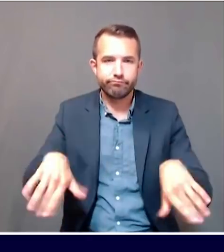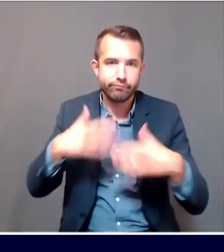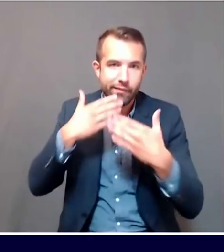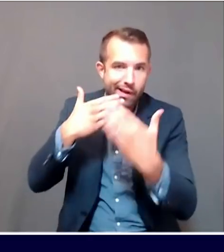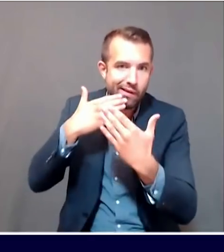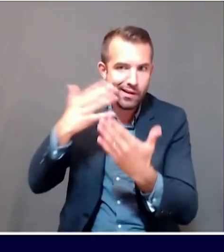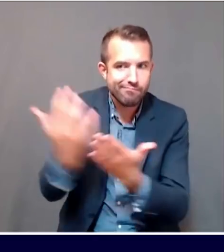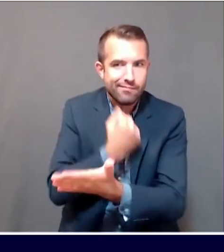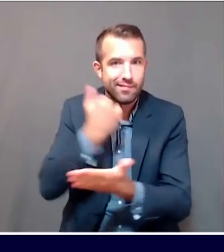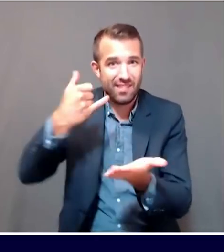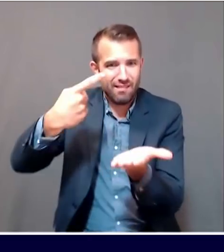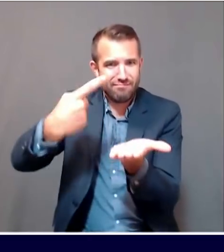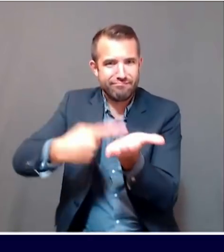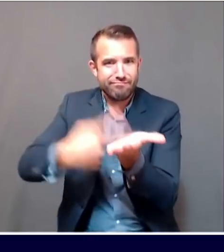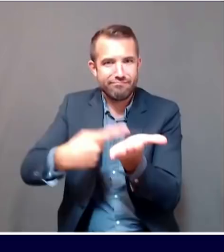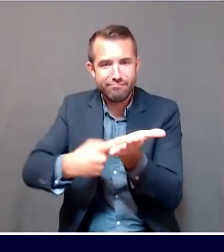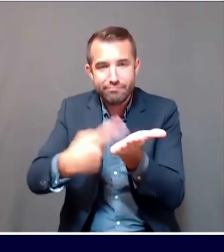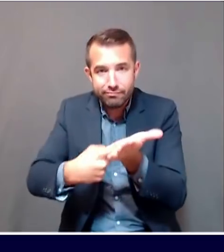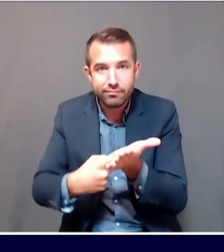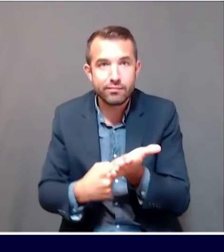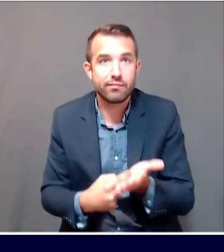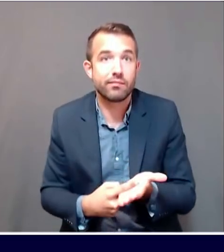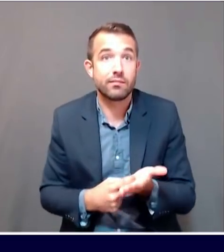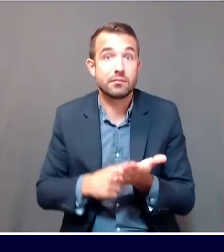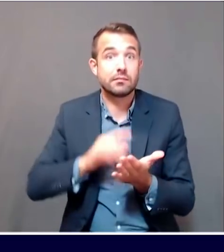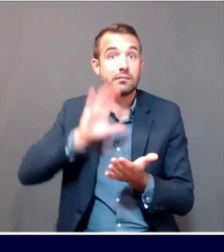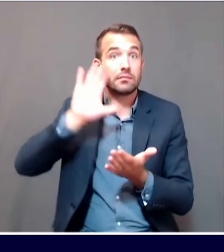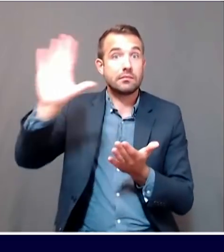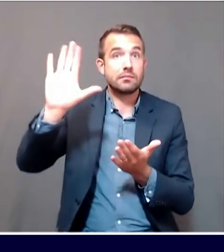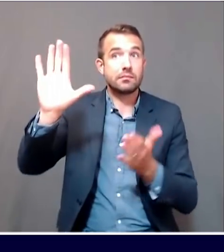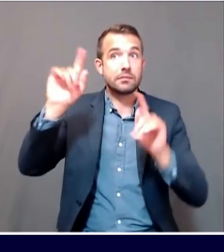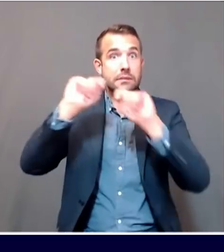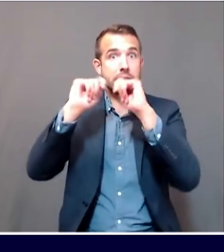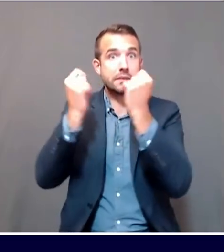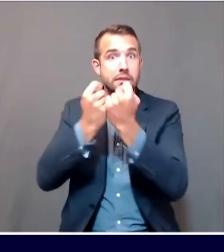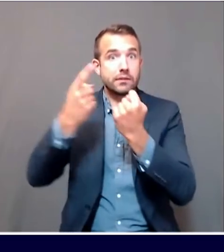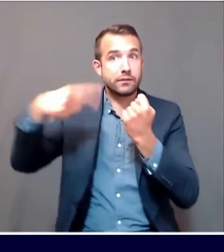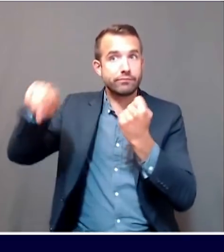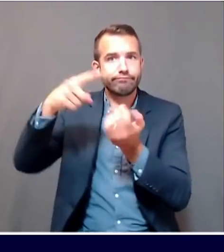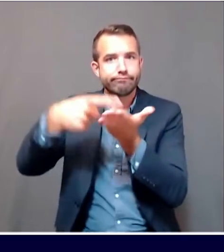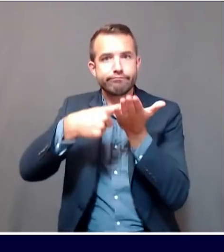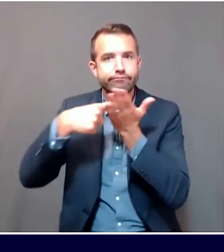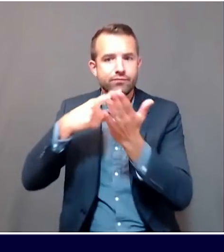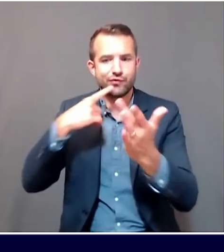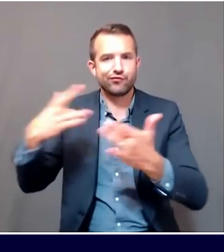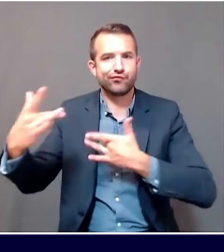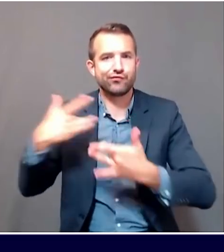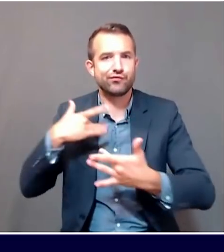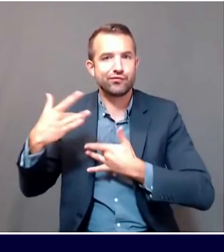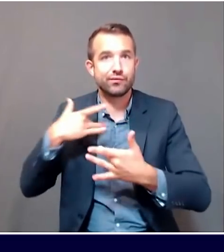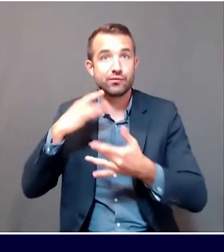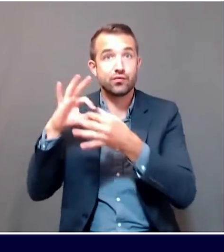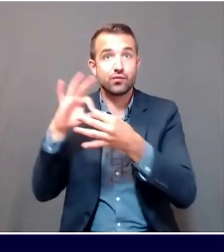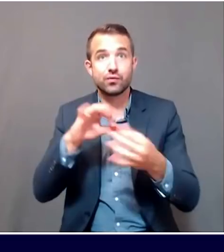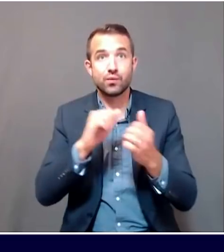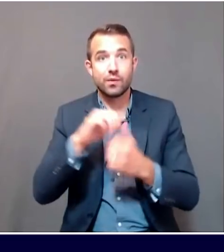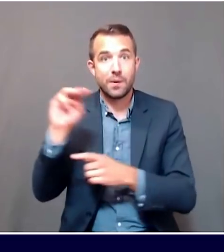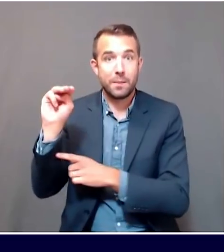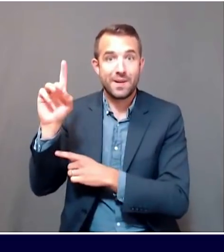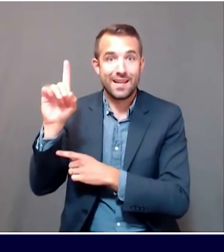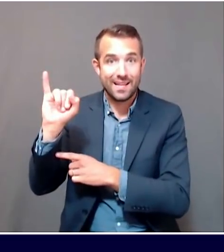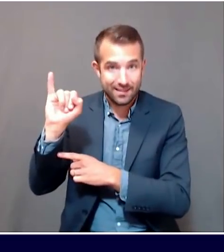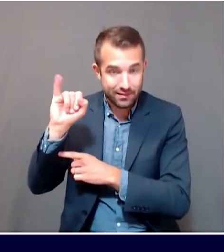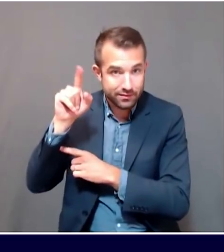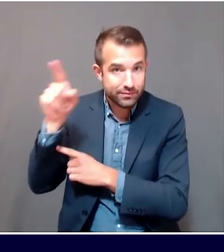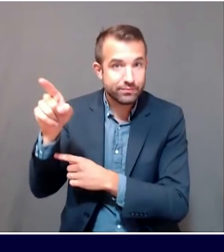President Blank and his team raised a concern that they have had on MDI around individuals here in